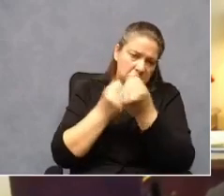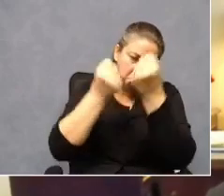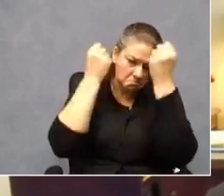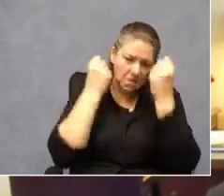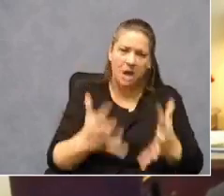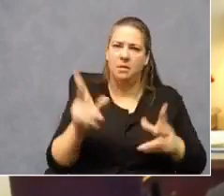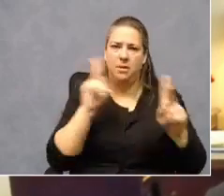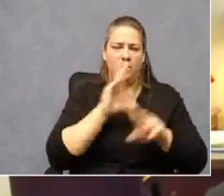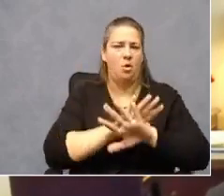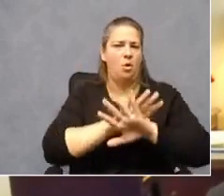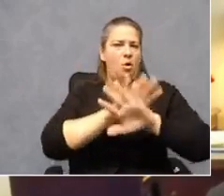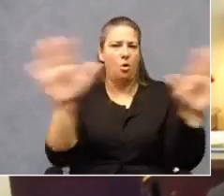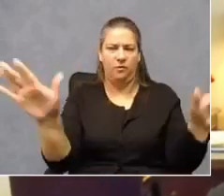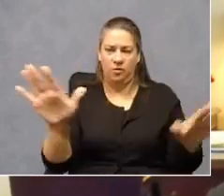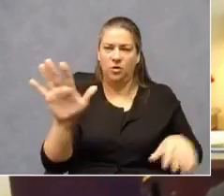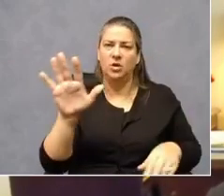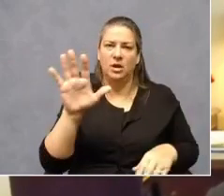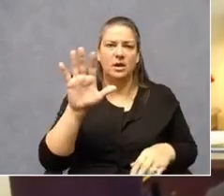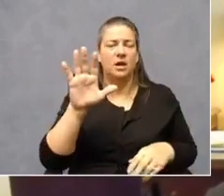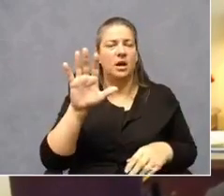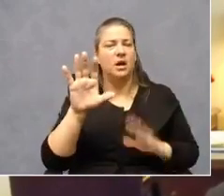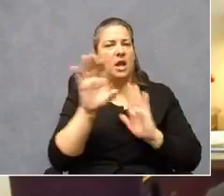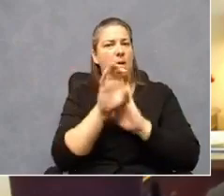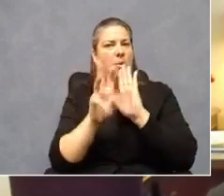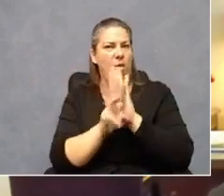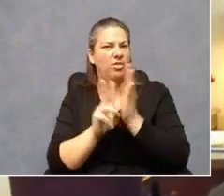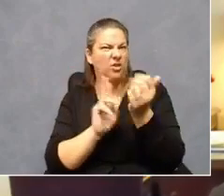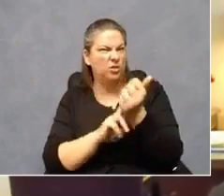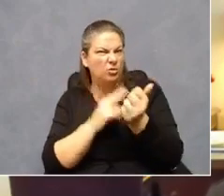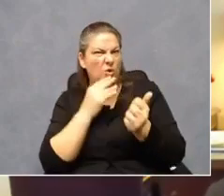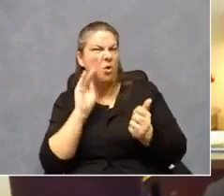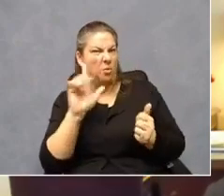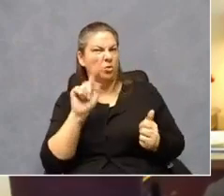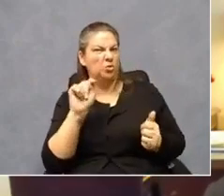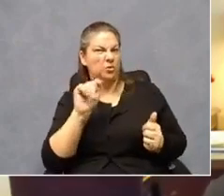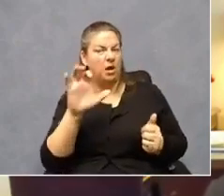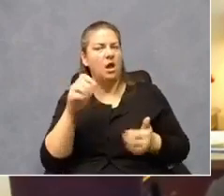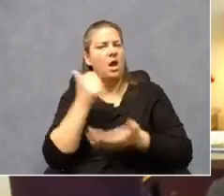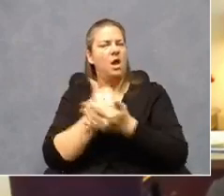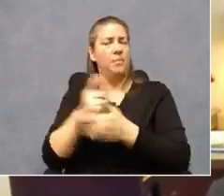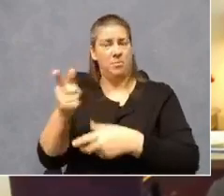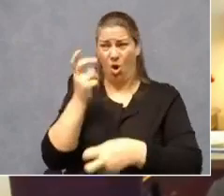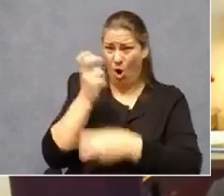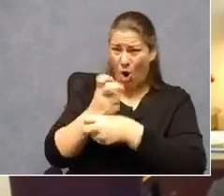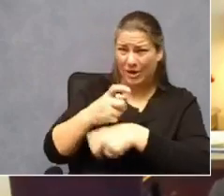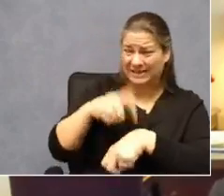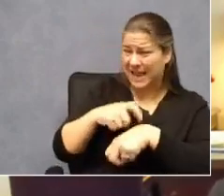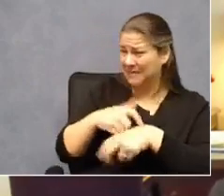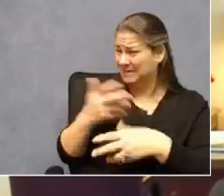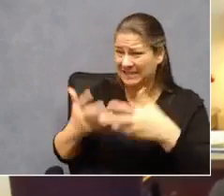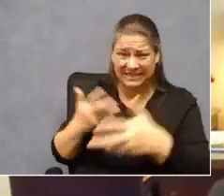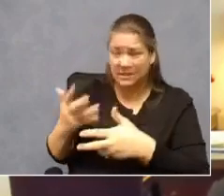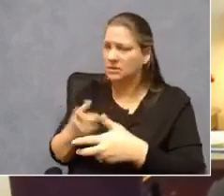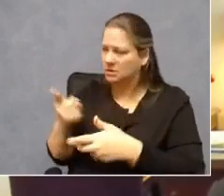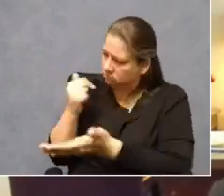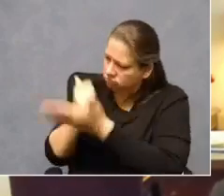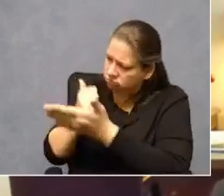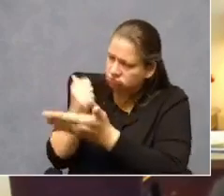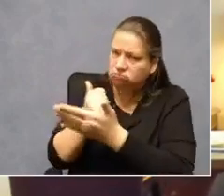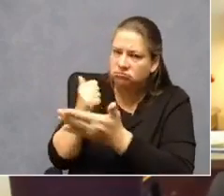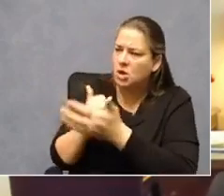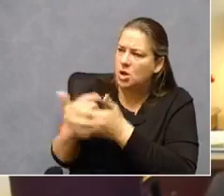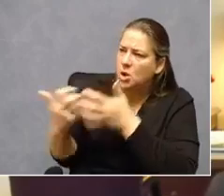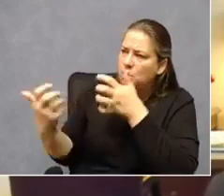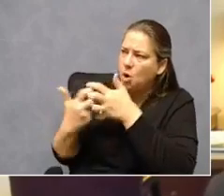the Commonwealth and have helped them through very difficult times in partnering with our local health departments and our hospitals and local